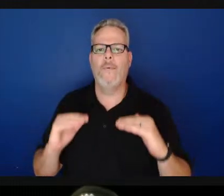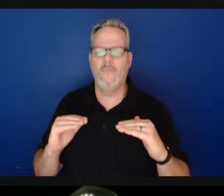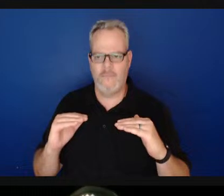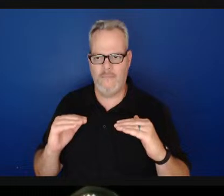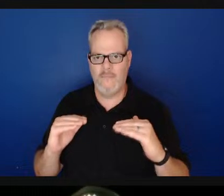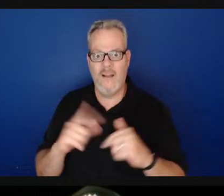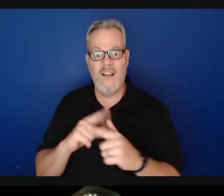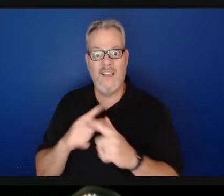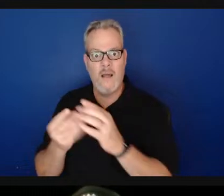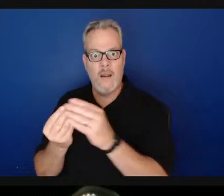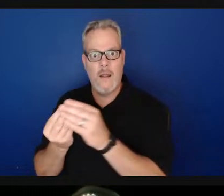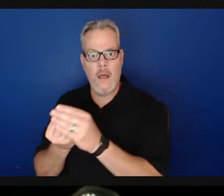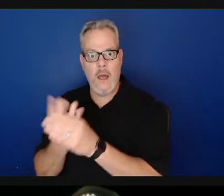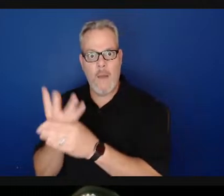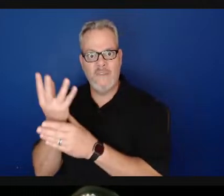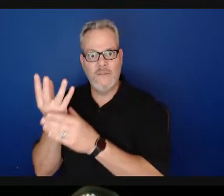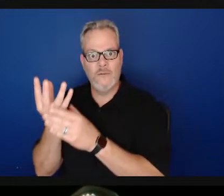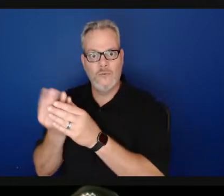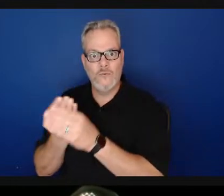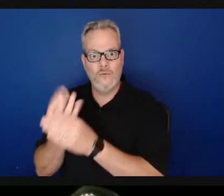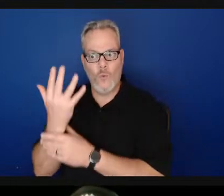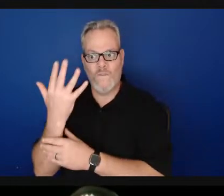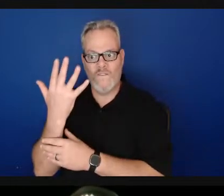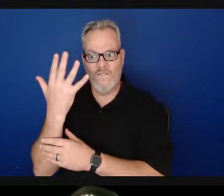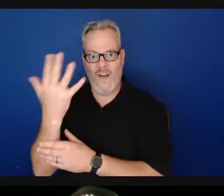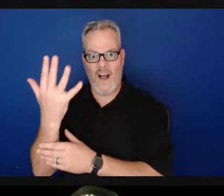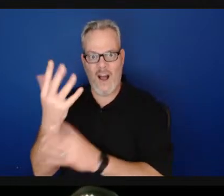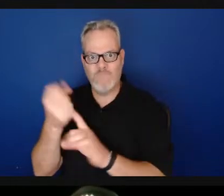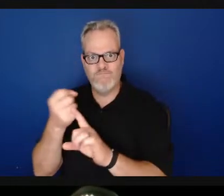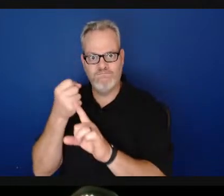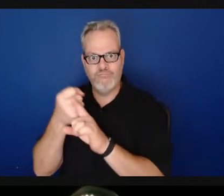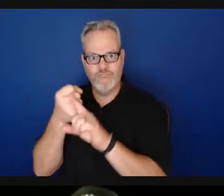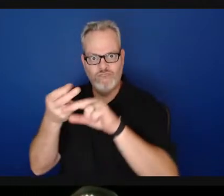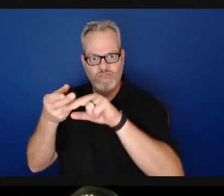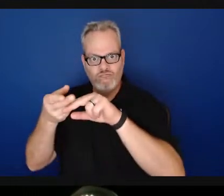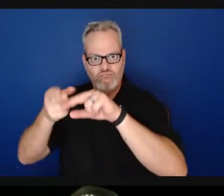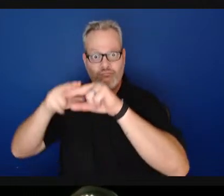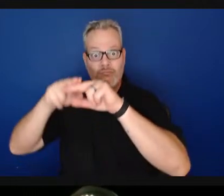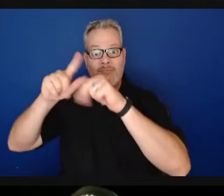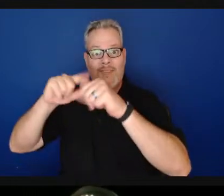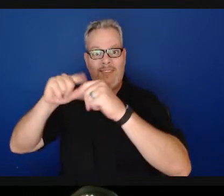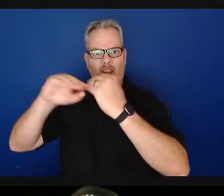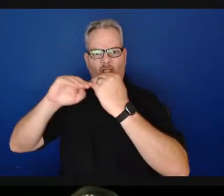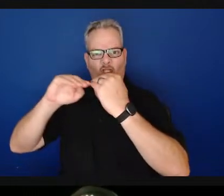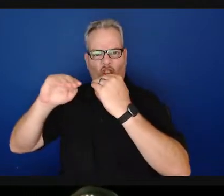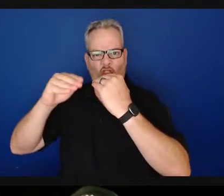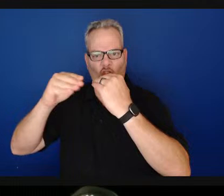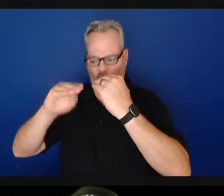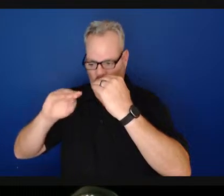5, a little bump coming up, and then we'll probably level off and tail off down as well.